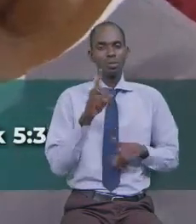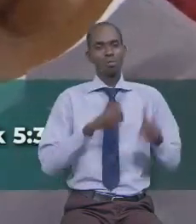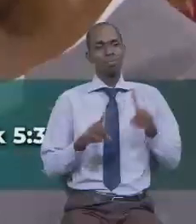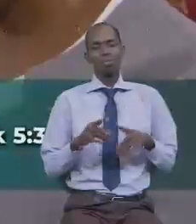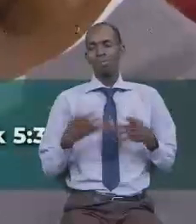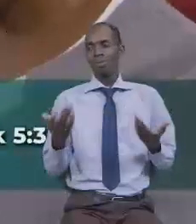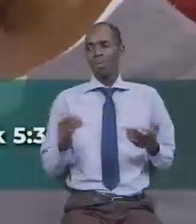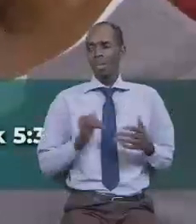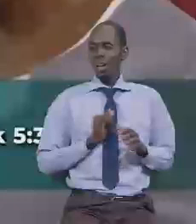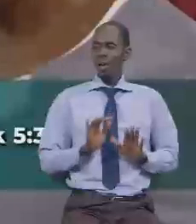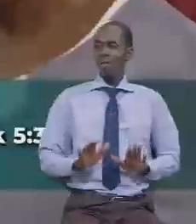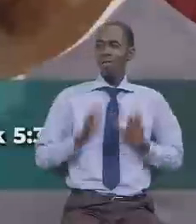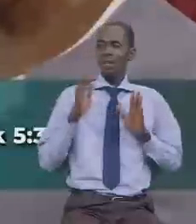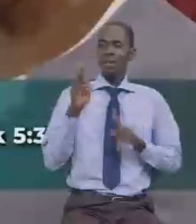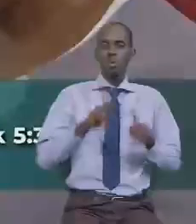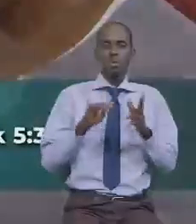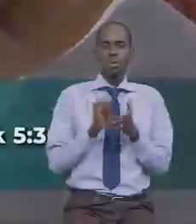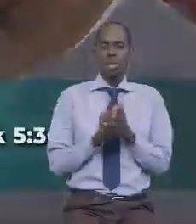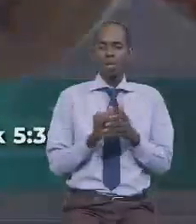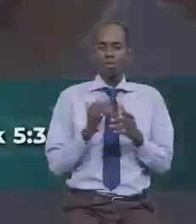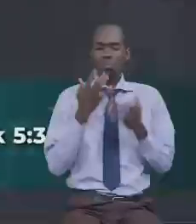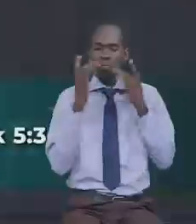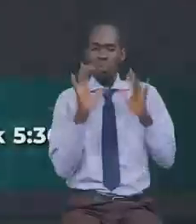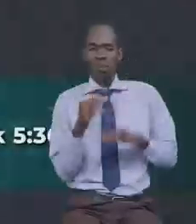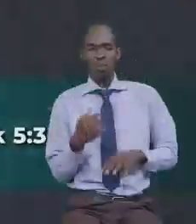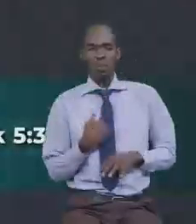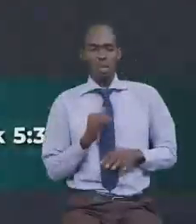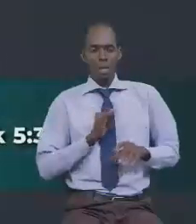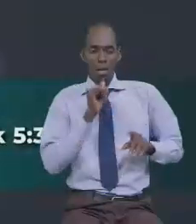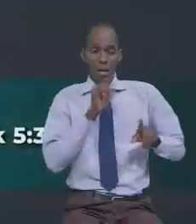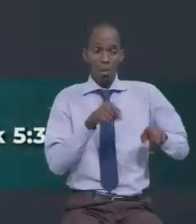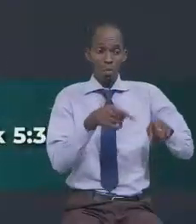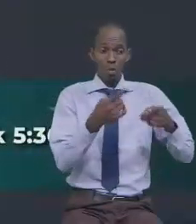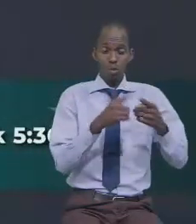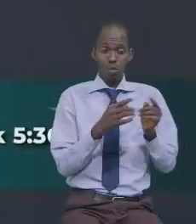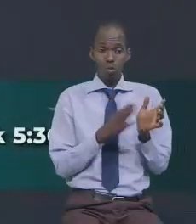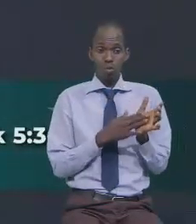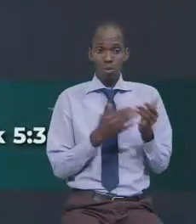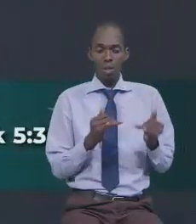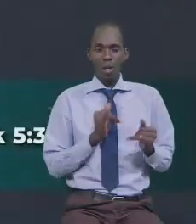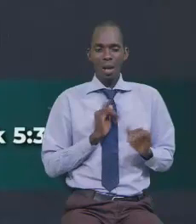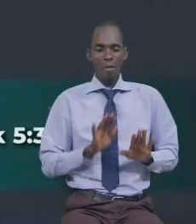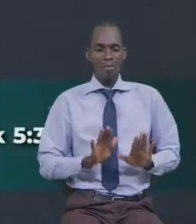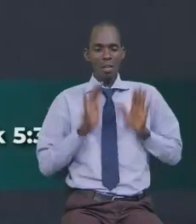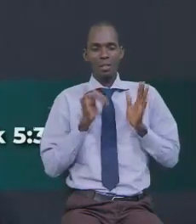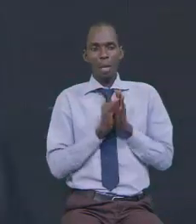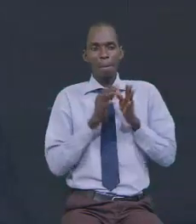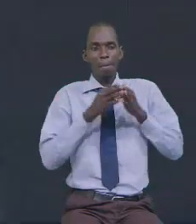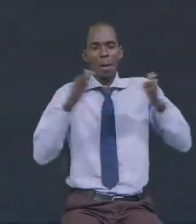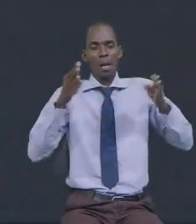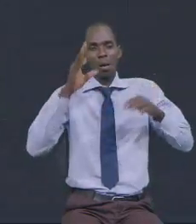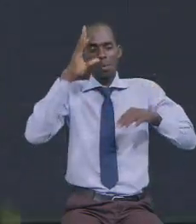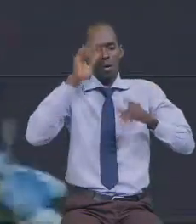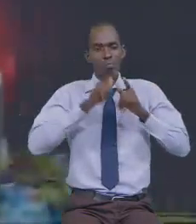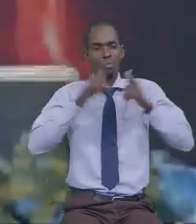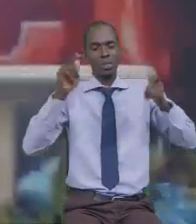bully. I'm going now, I fear that big boy, big girl. I fear